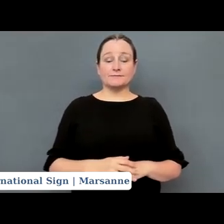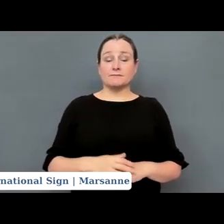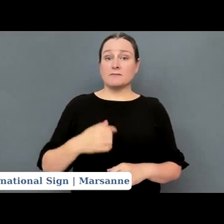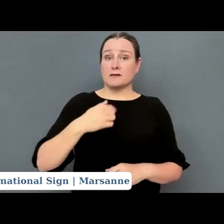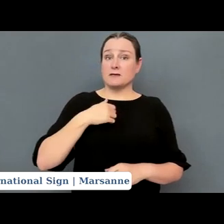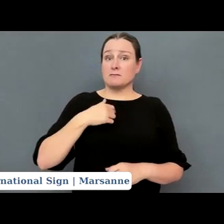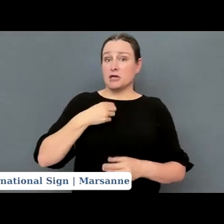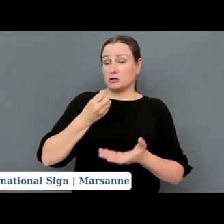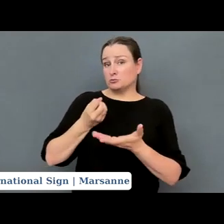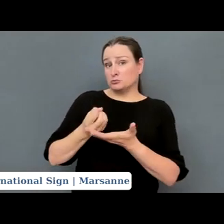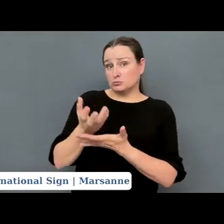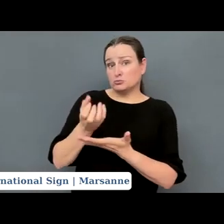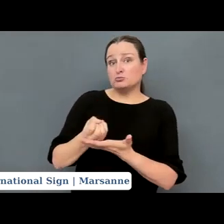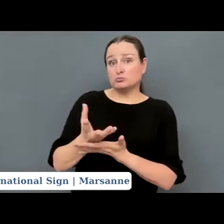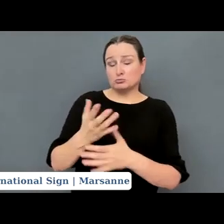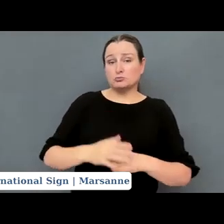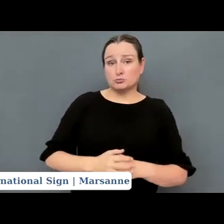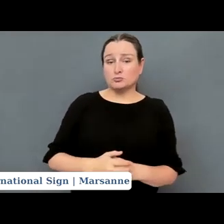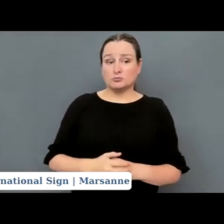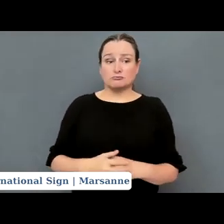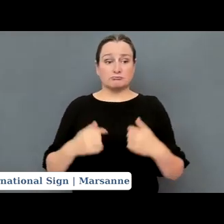regarding the role of